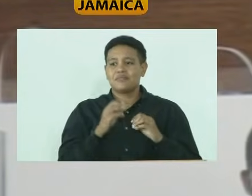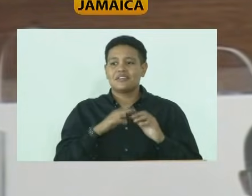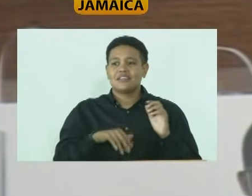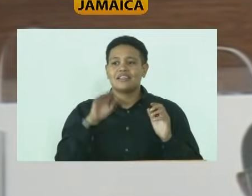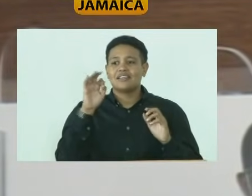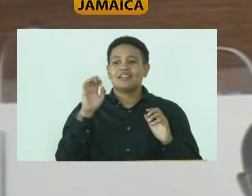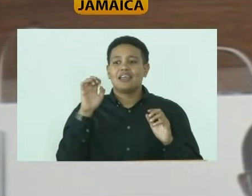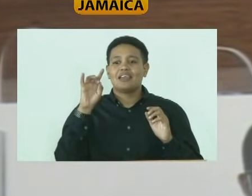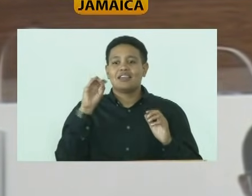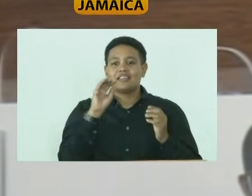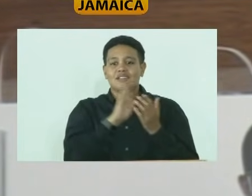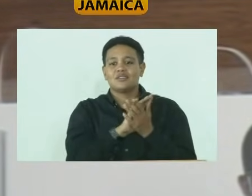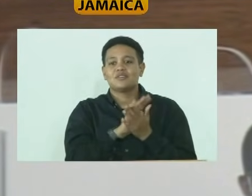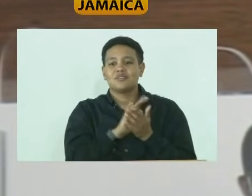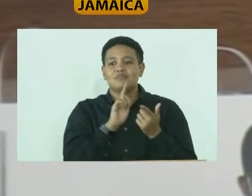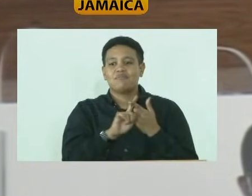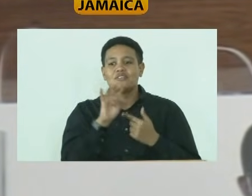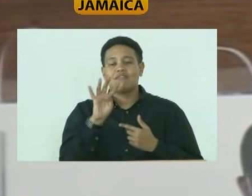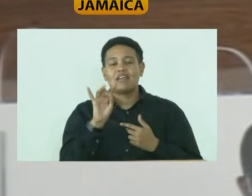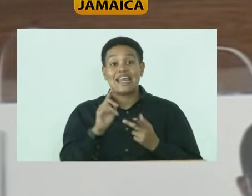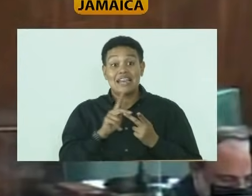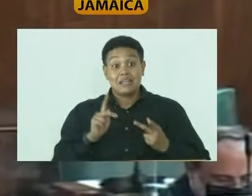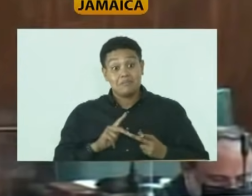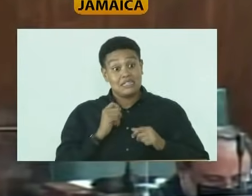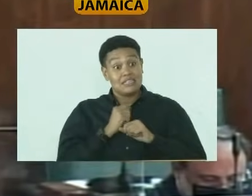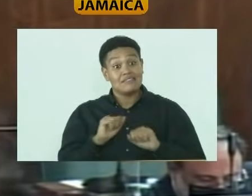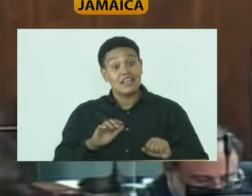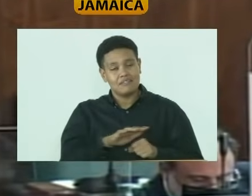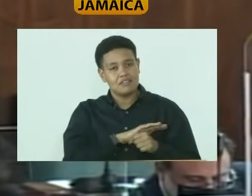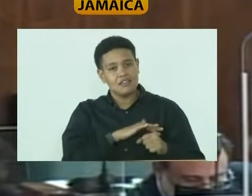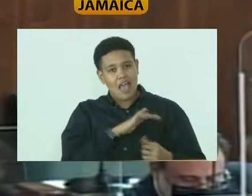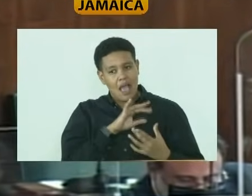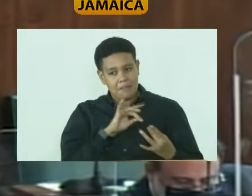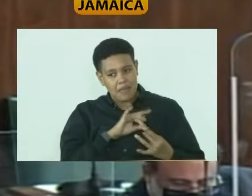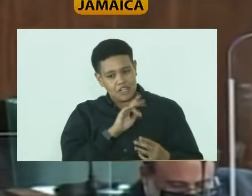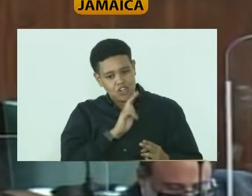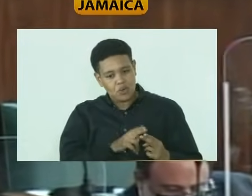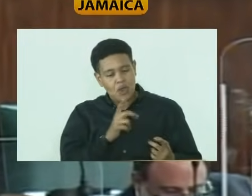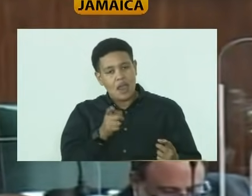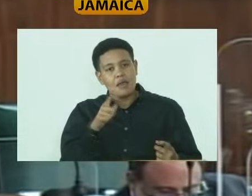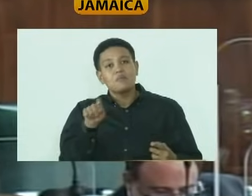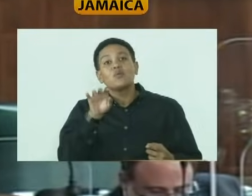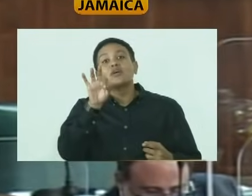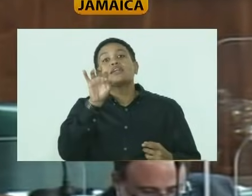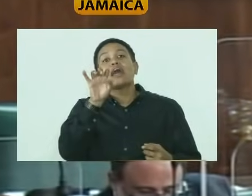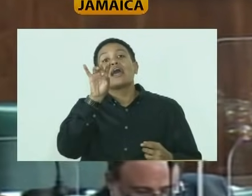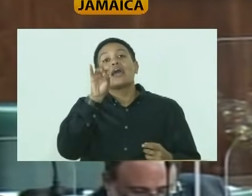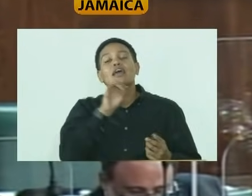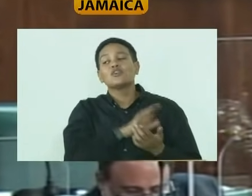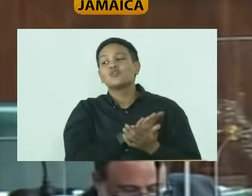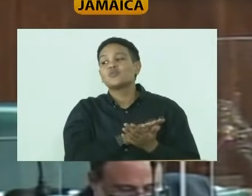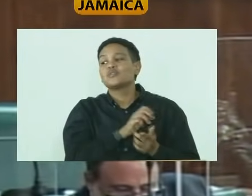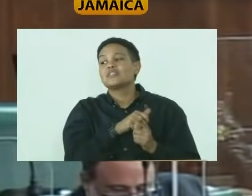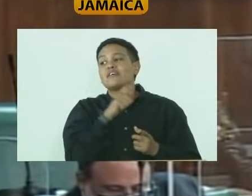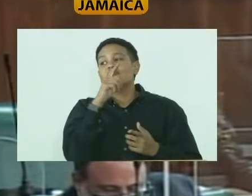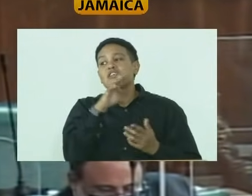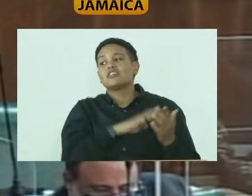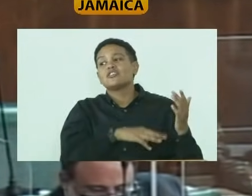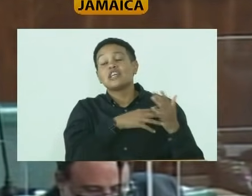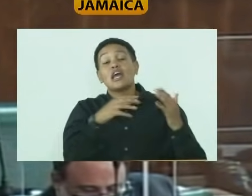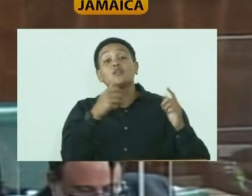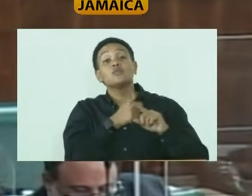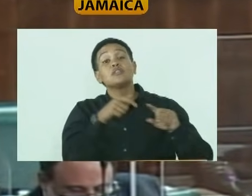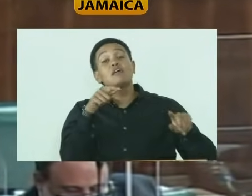and 48 places of safety that I mentioned. And those 980 schools are scheduled to